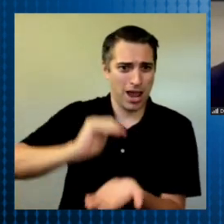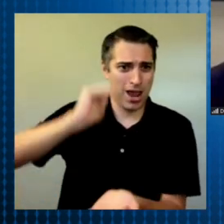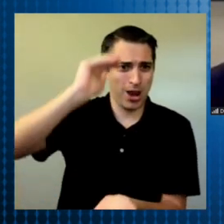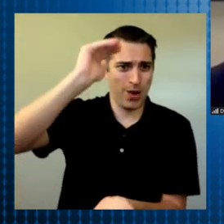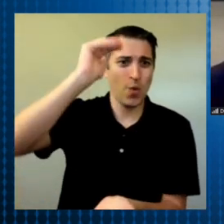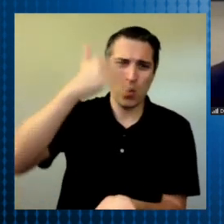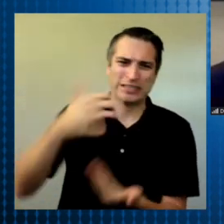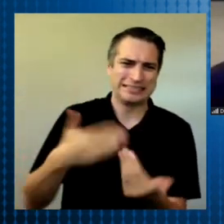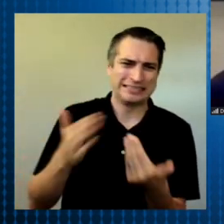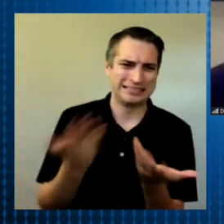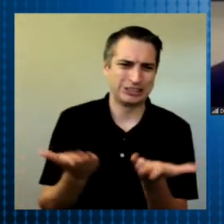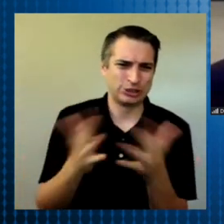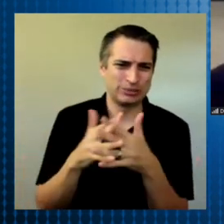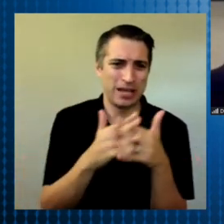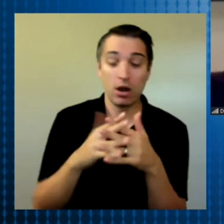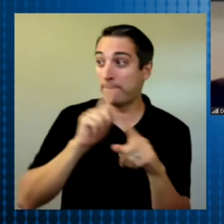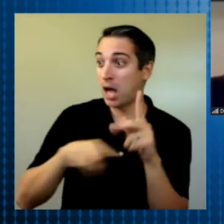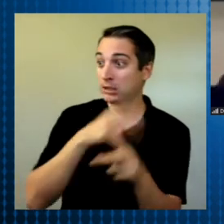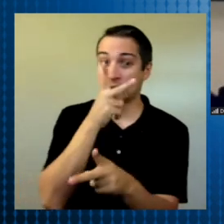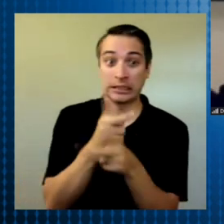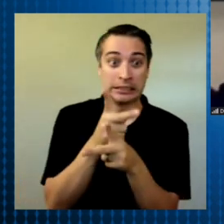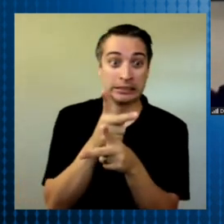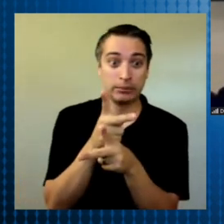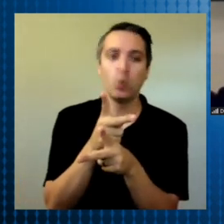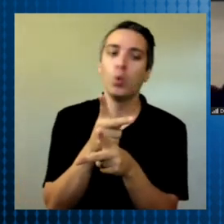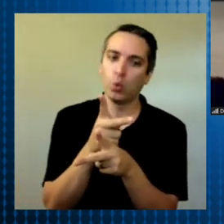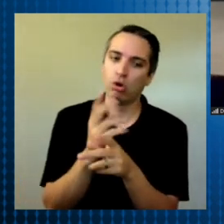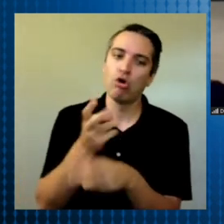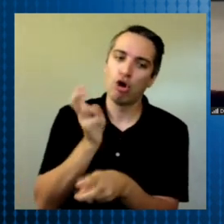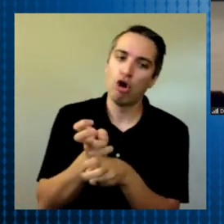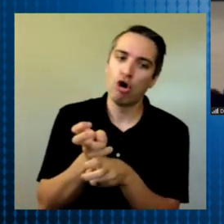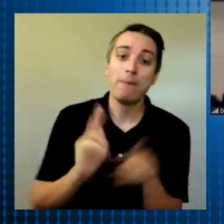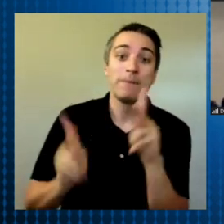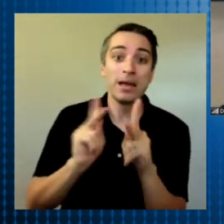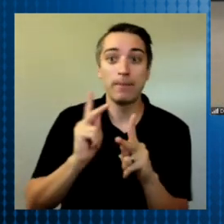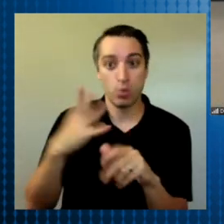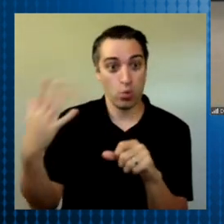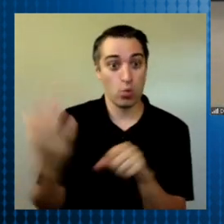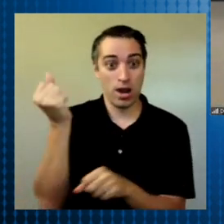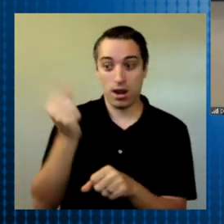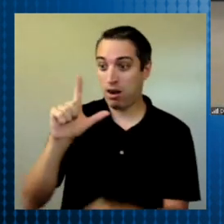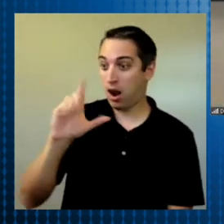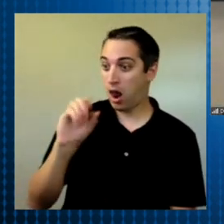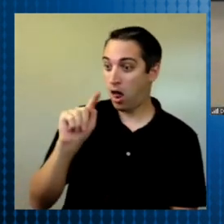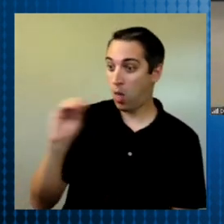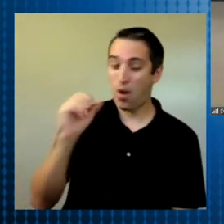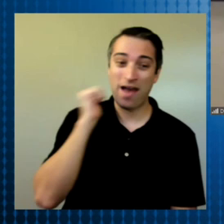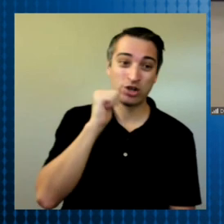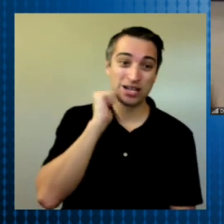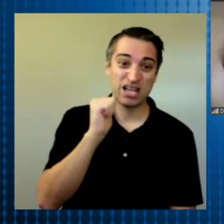problem. People win the lottery every day. Look at them 10, 15, 20 years later, they dead